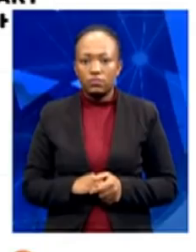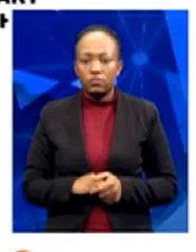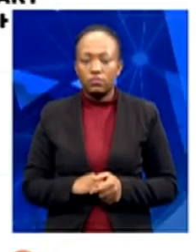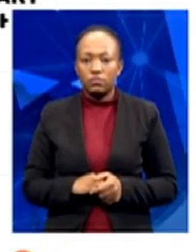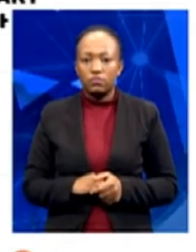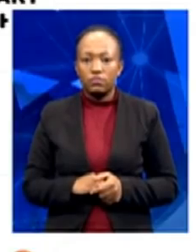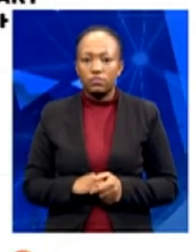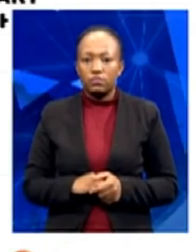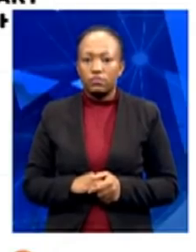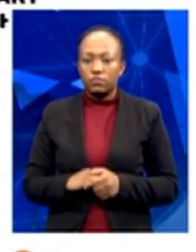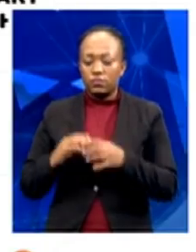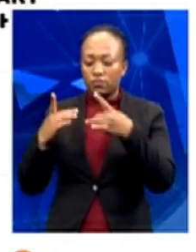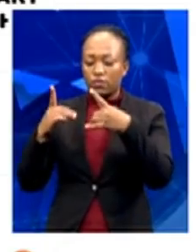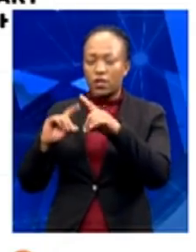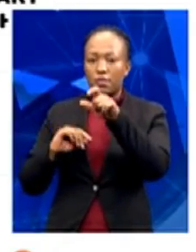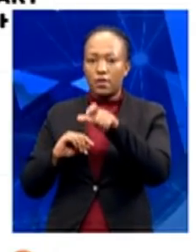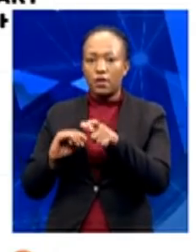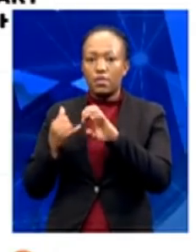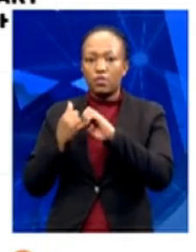do slideshow.